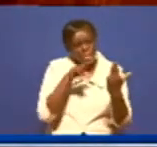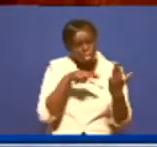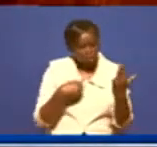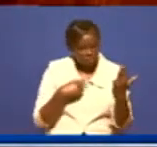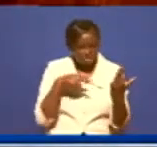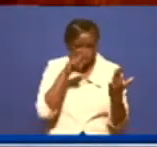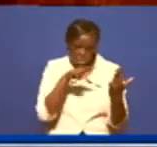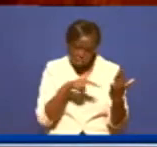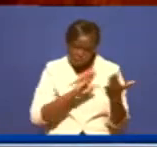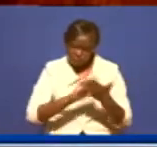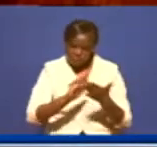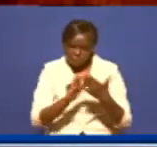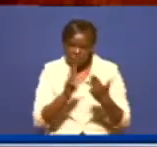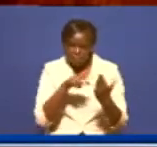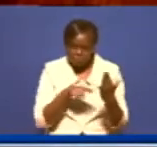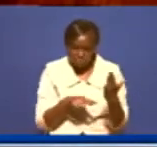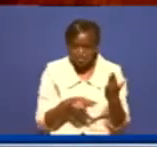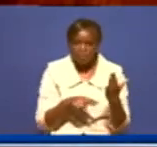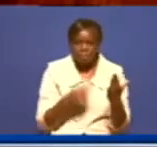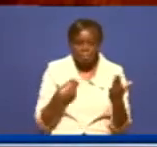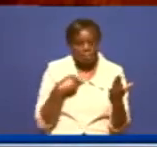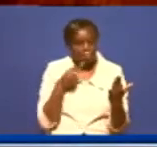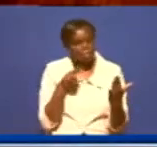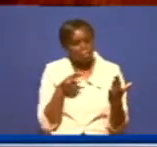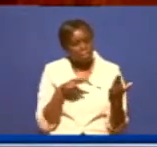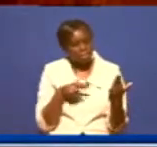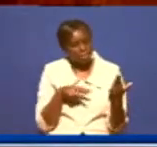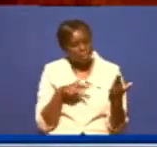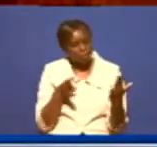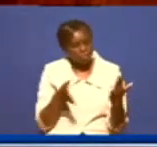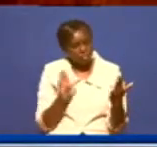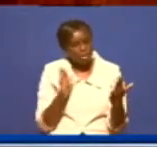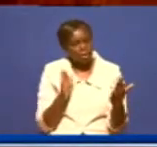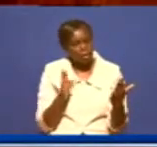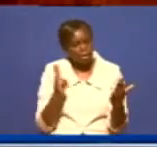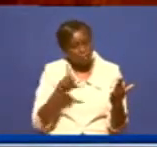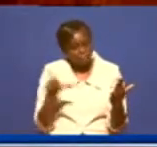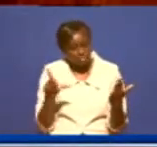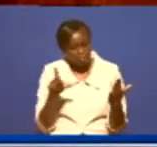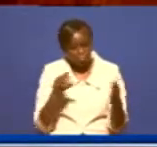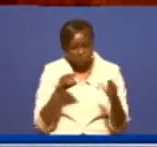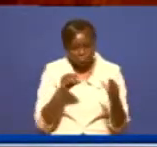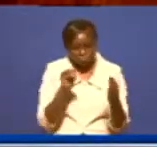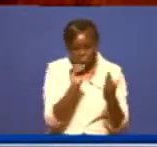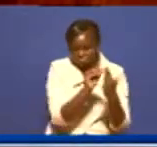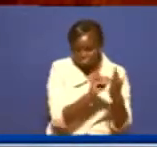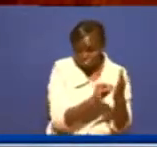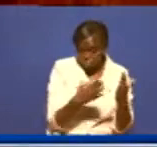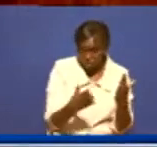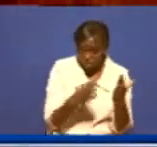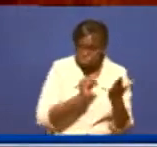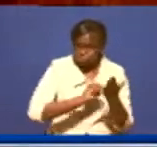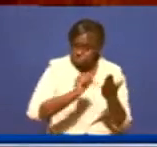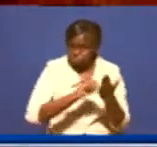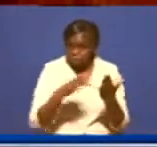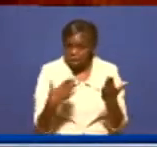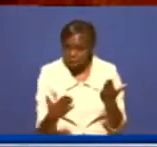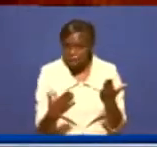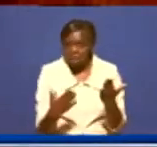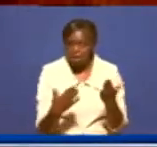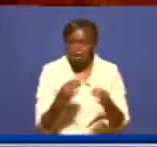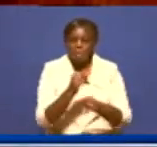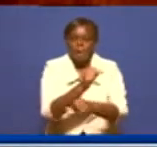bill, and I've looked at the way the bill has been drafted, and it is mostly to